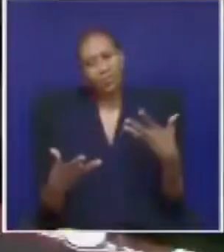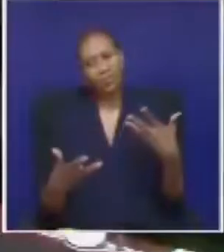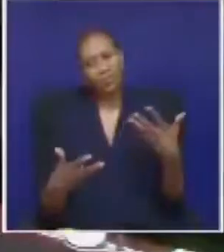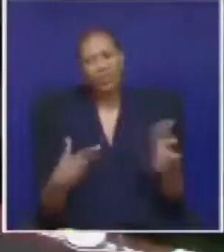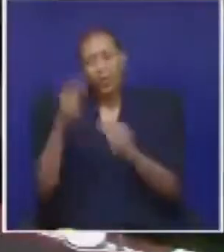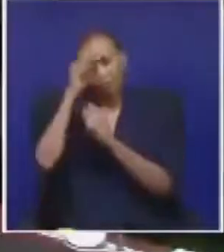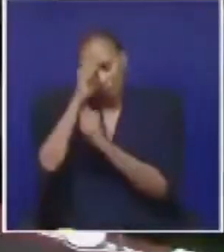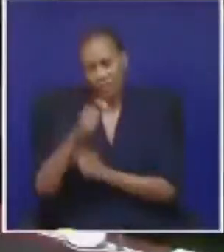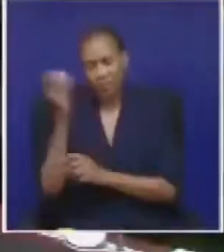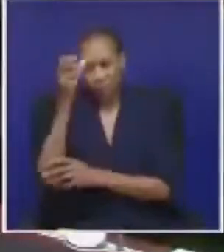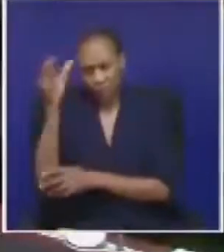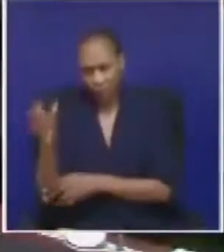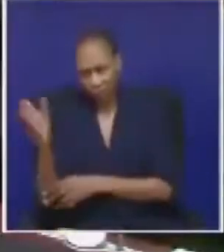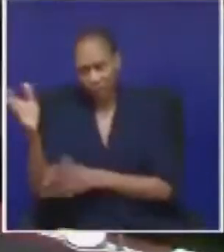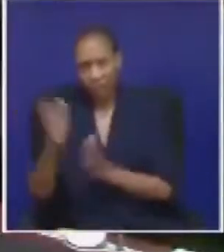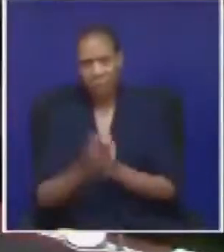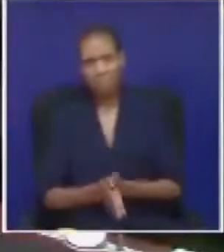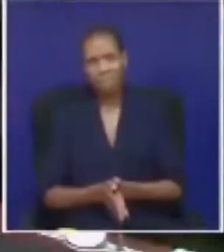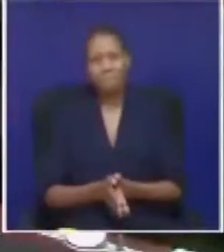Honorable Speaker.